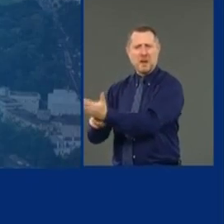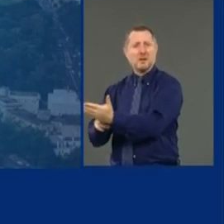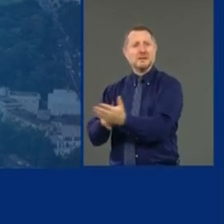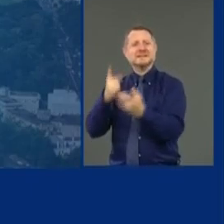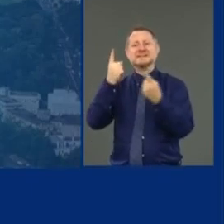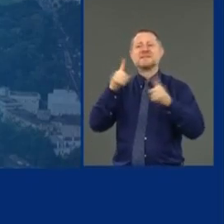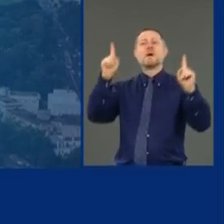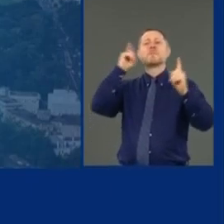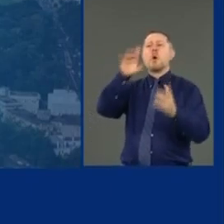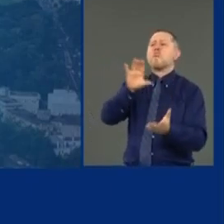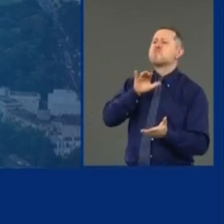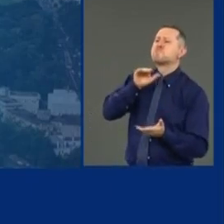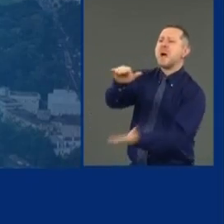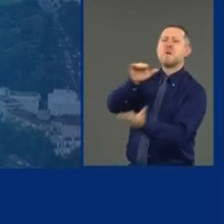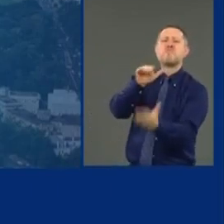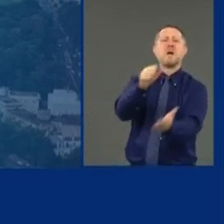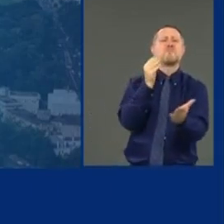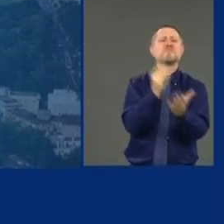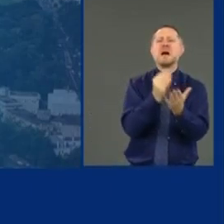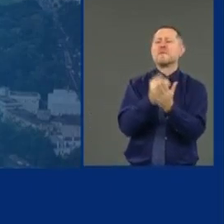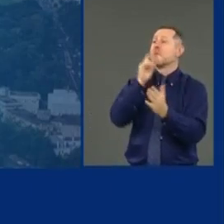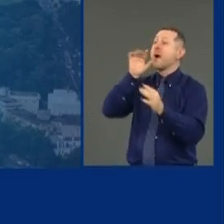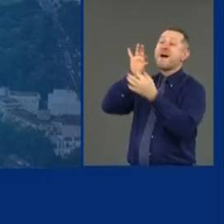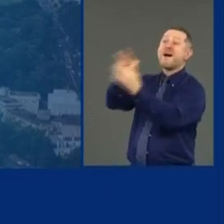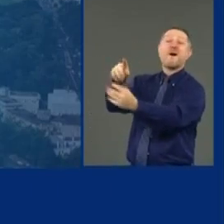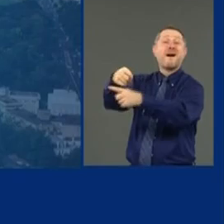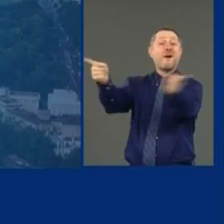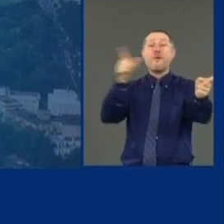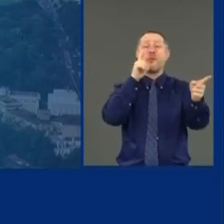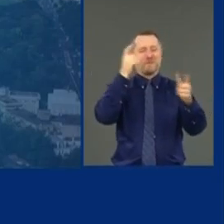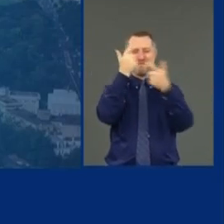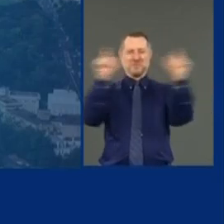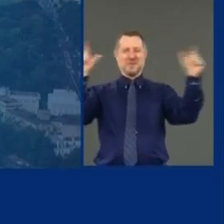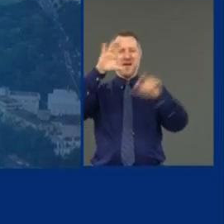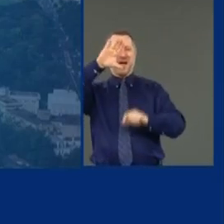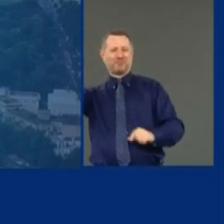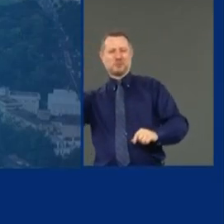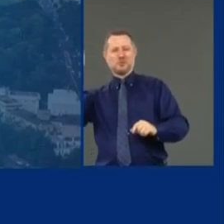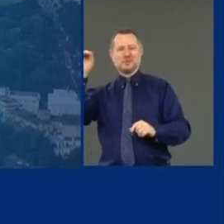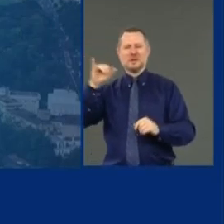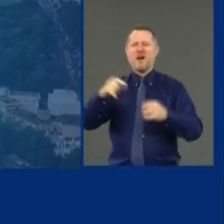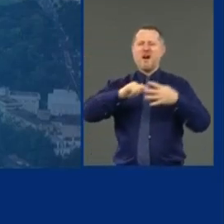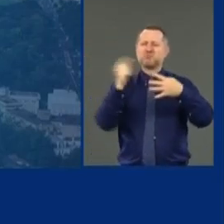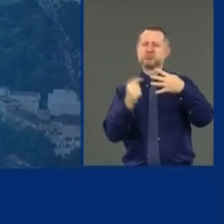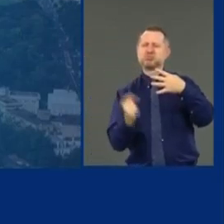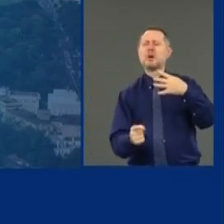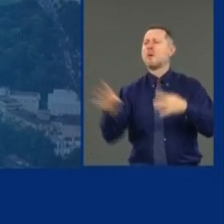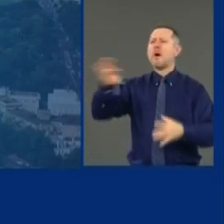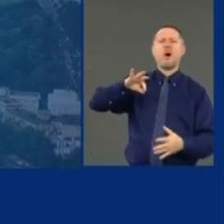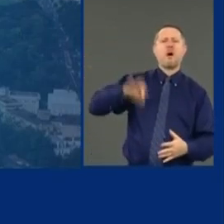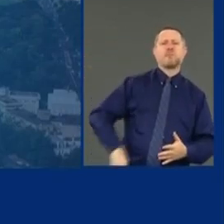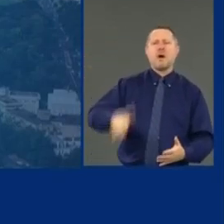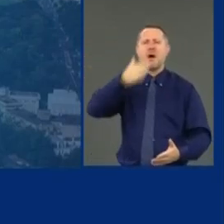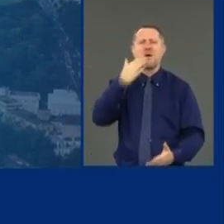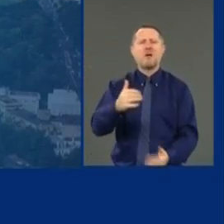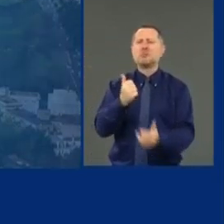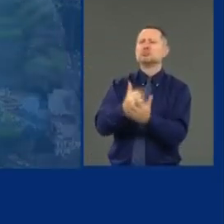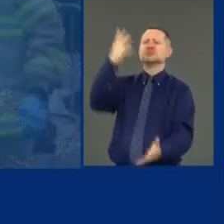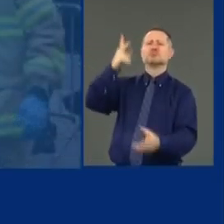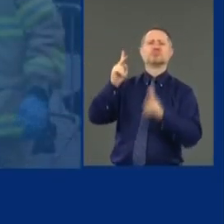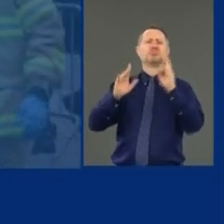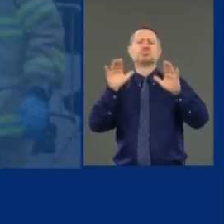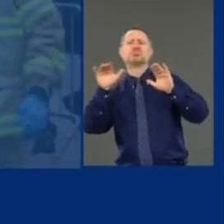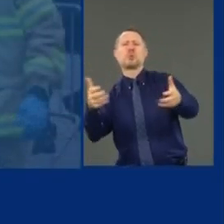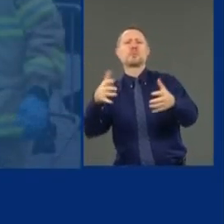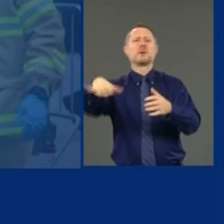corporations. They passed pieces of legislation that have a lot of benefits for the rich and the powerful.